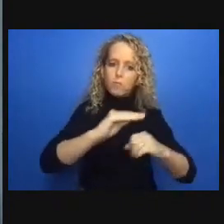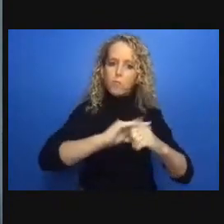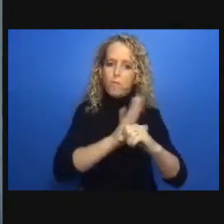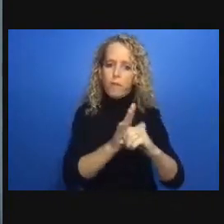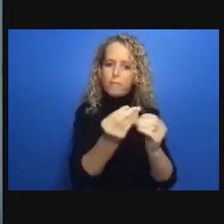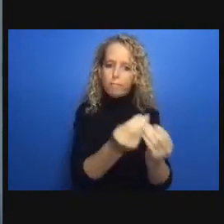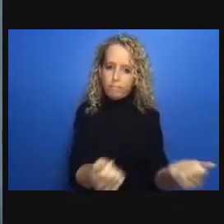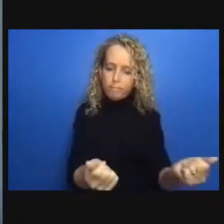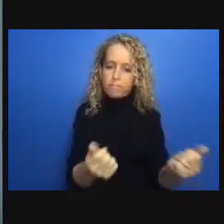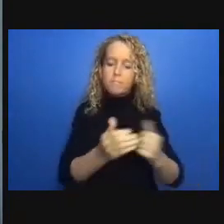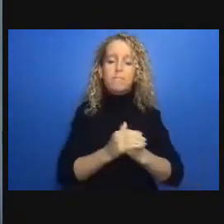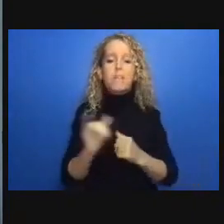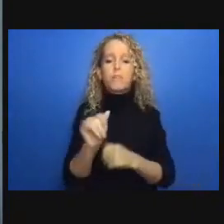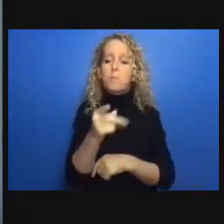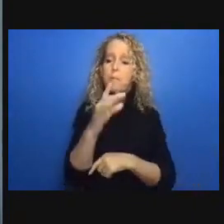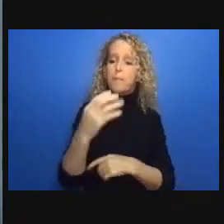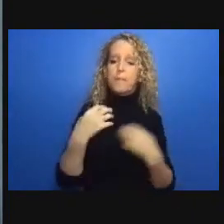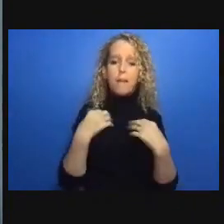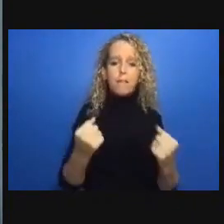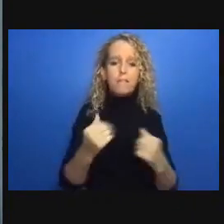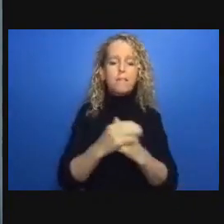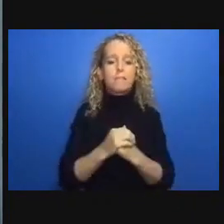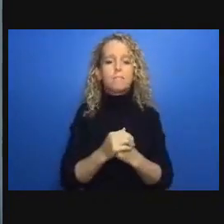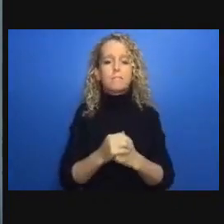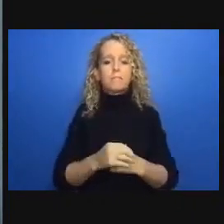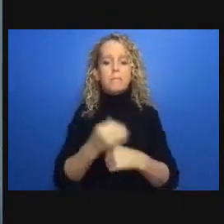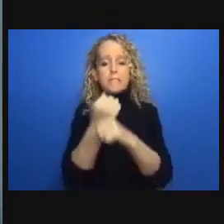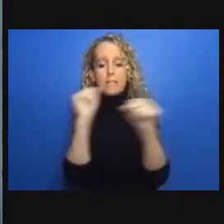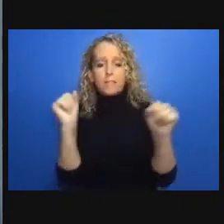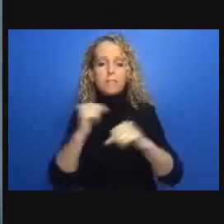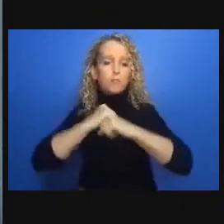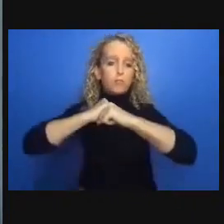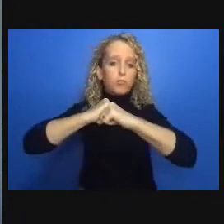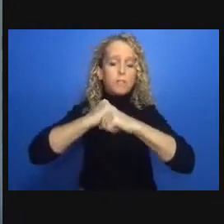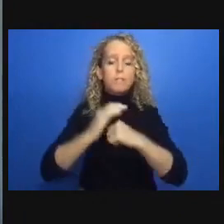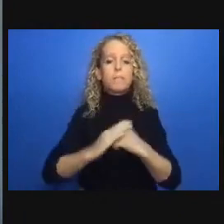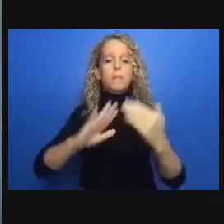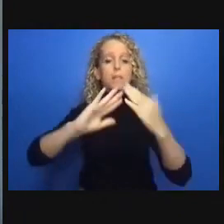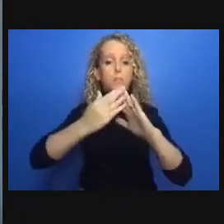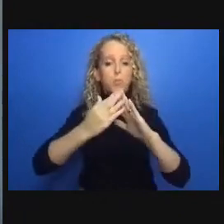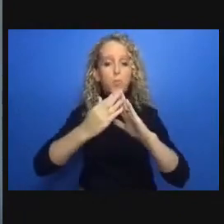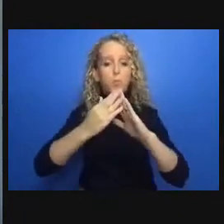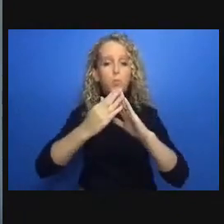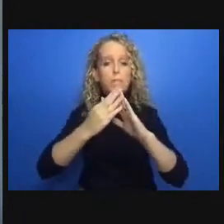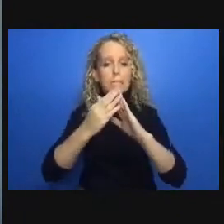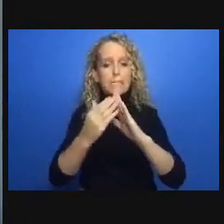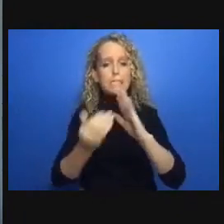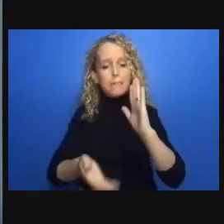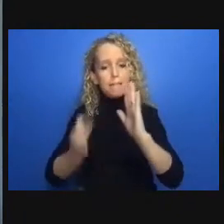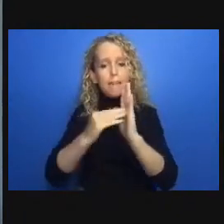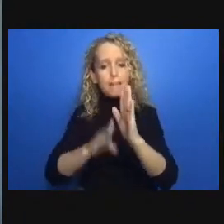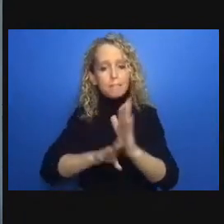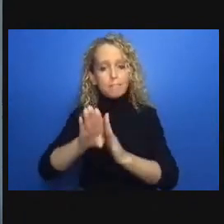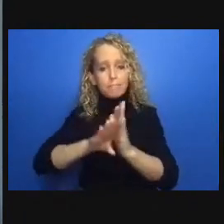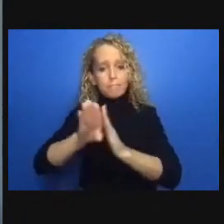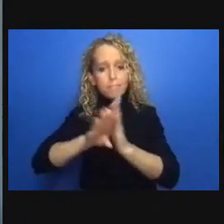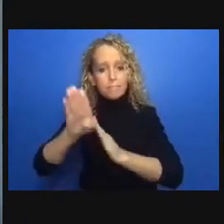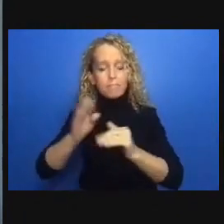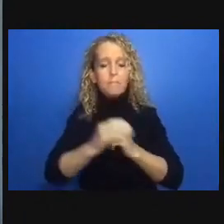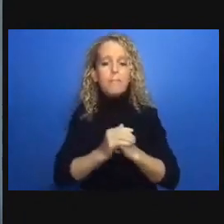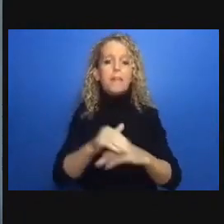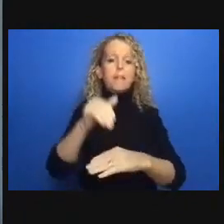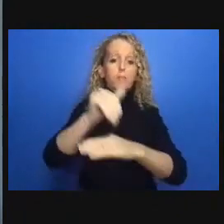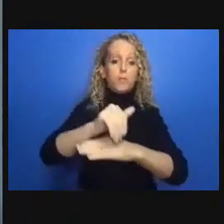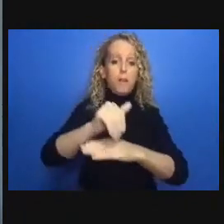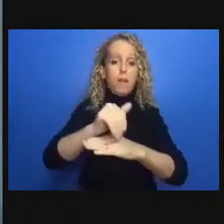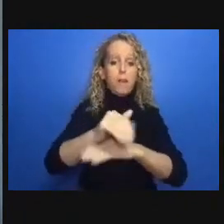public health issues, safety and security. We're looking at community rebuilding. We're looking at, and as obviously tonight, we're going to be